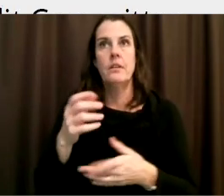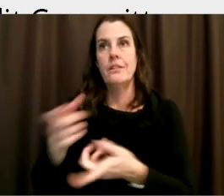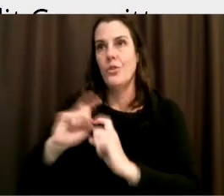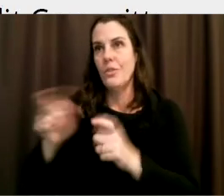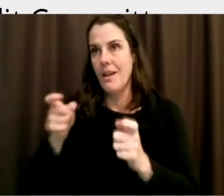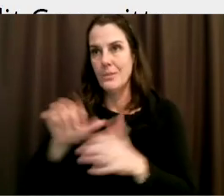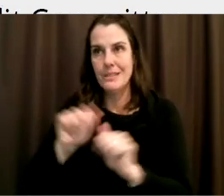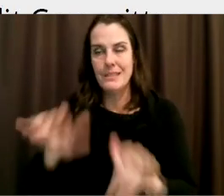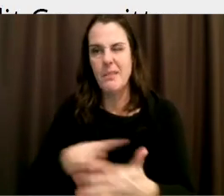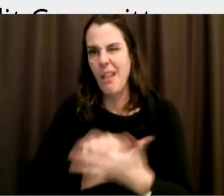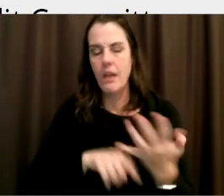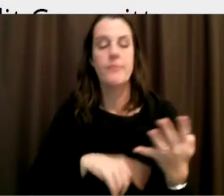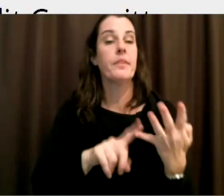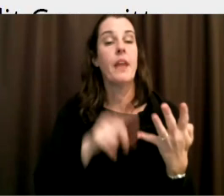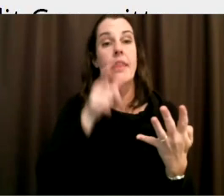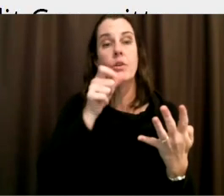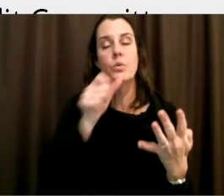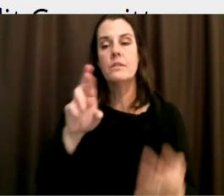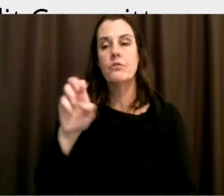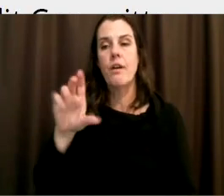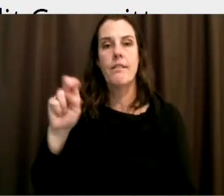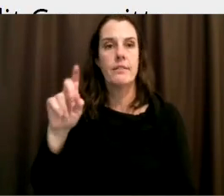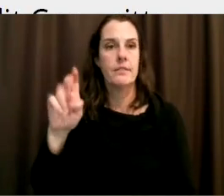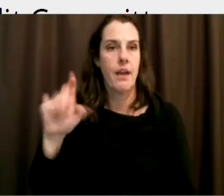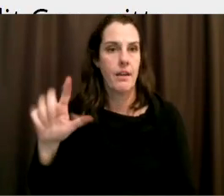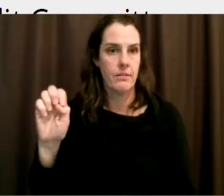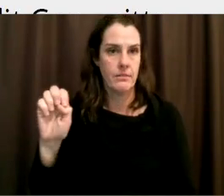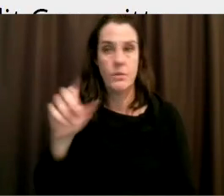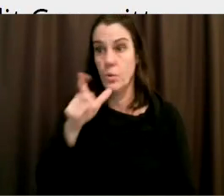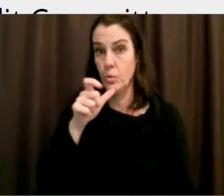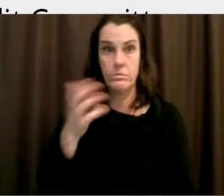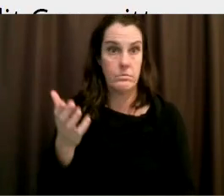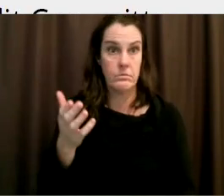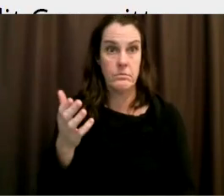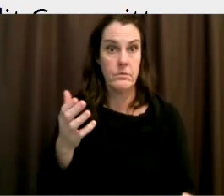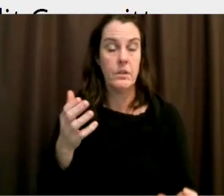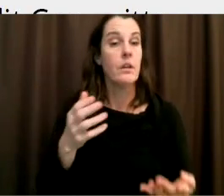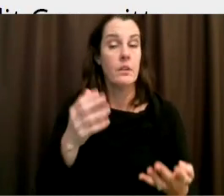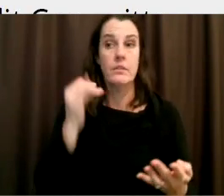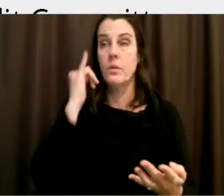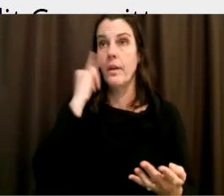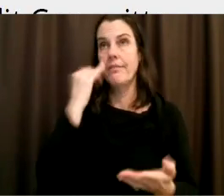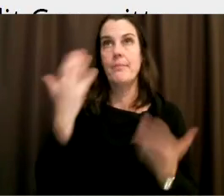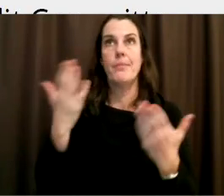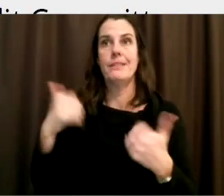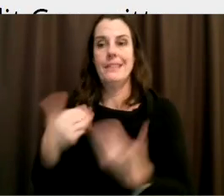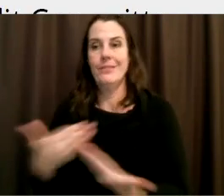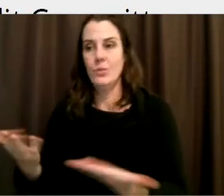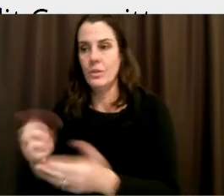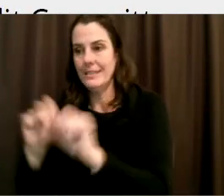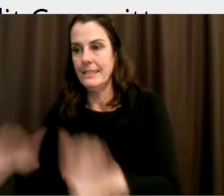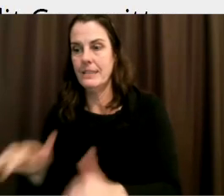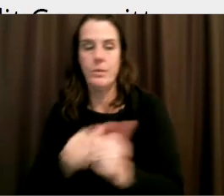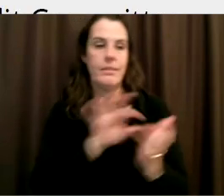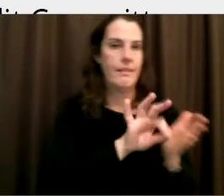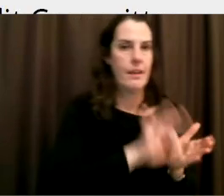right? And then who's doing the reconciliation between, let's say, the inventory system and the accounting system, or